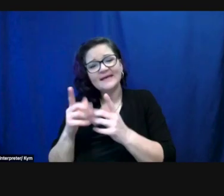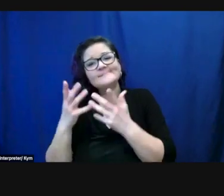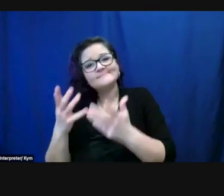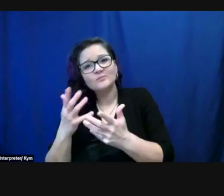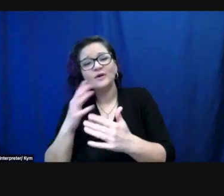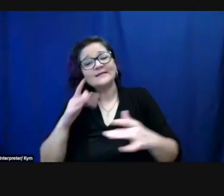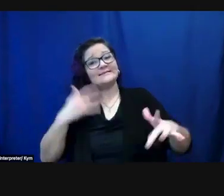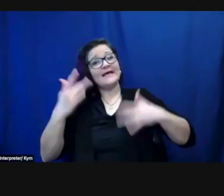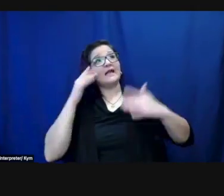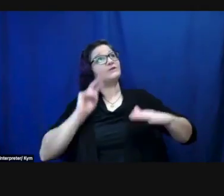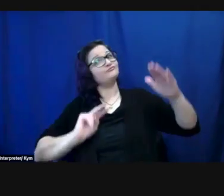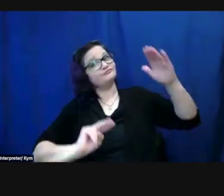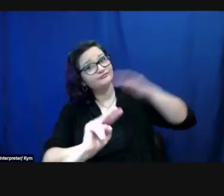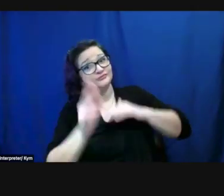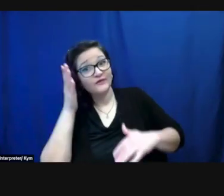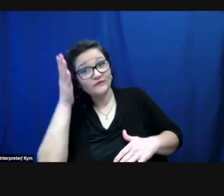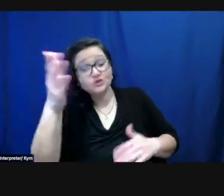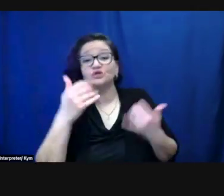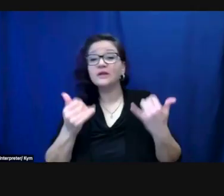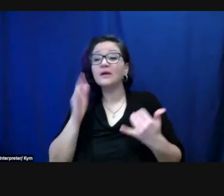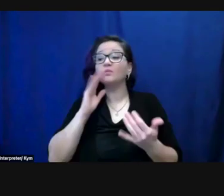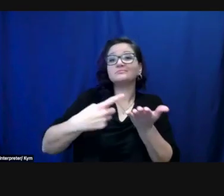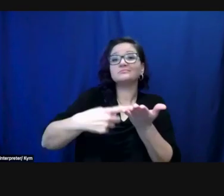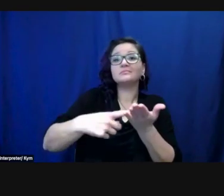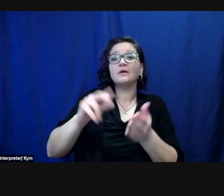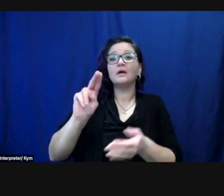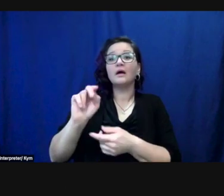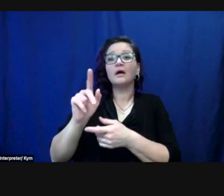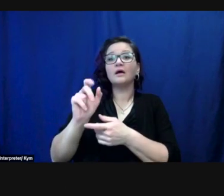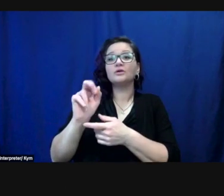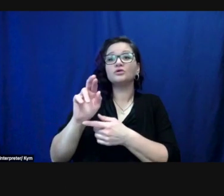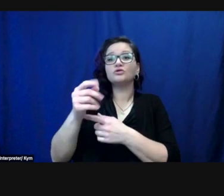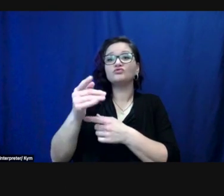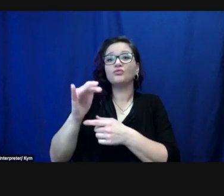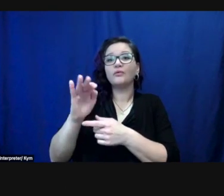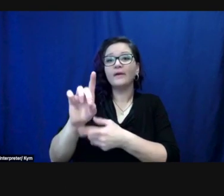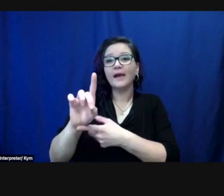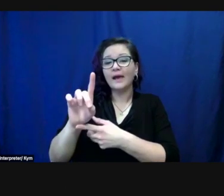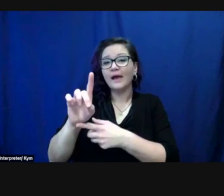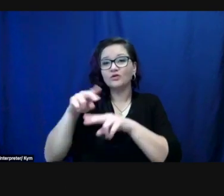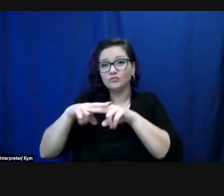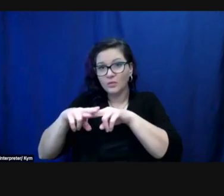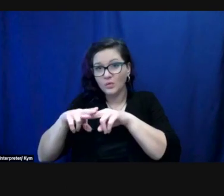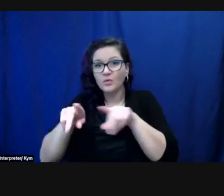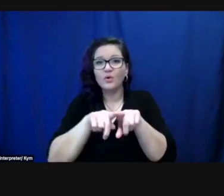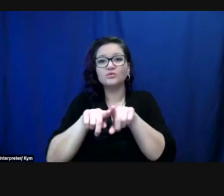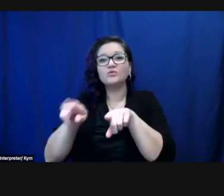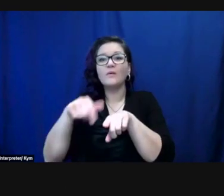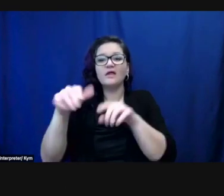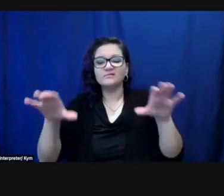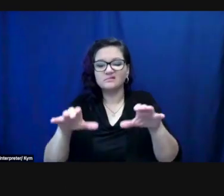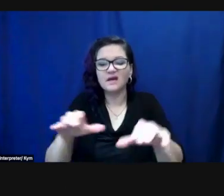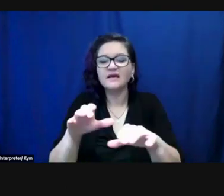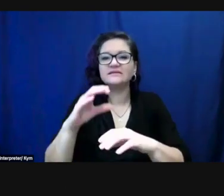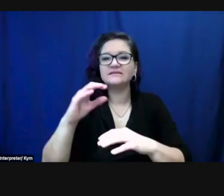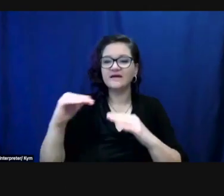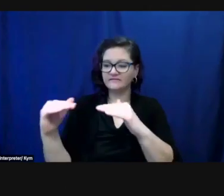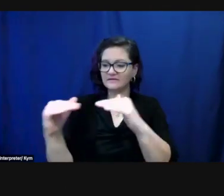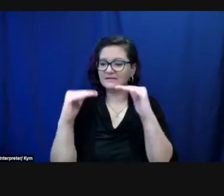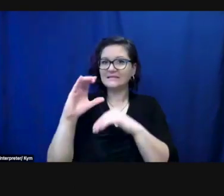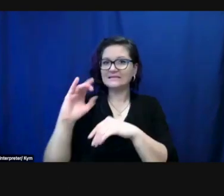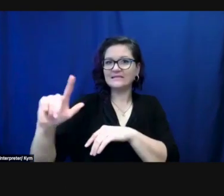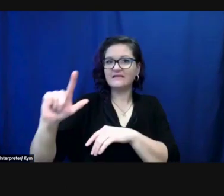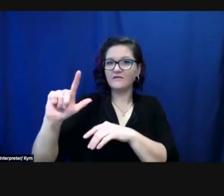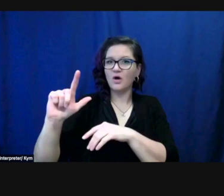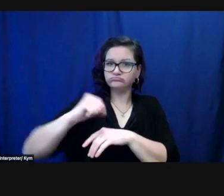future. So today we're going to be talking about the Underground Railroad and then also other acts of civil disobedience. So we're